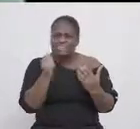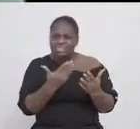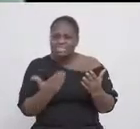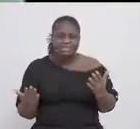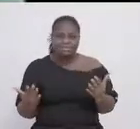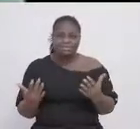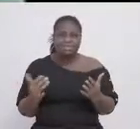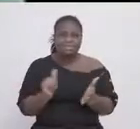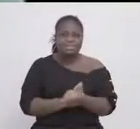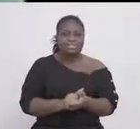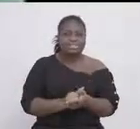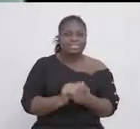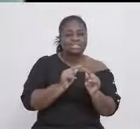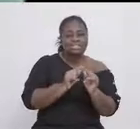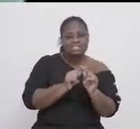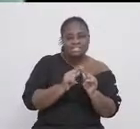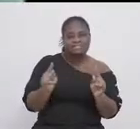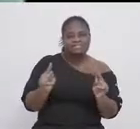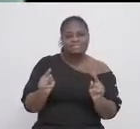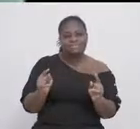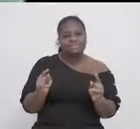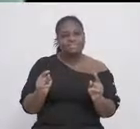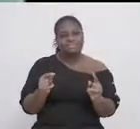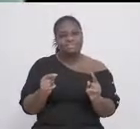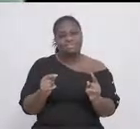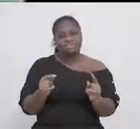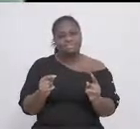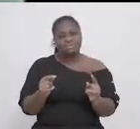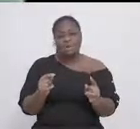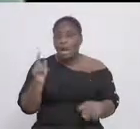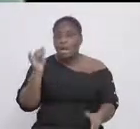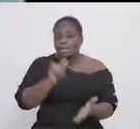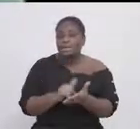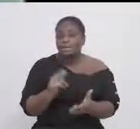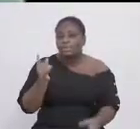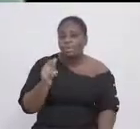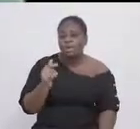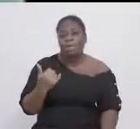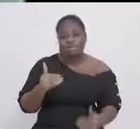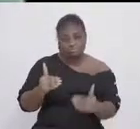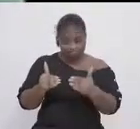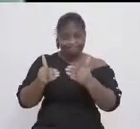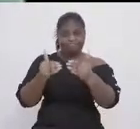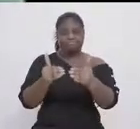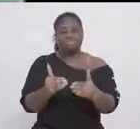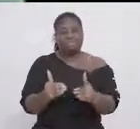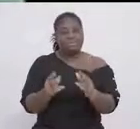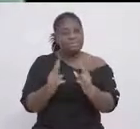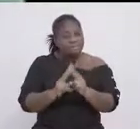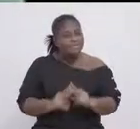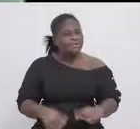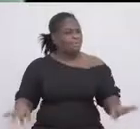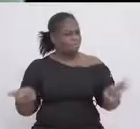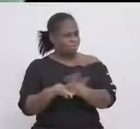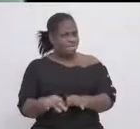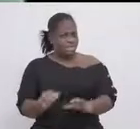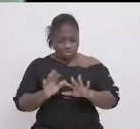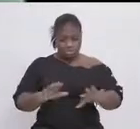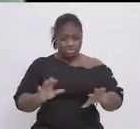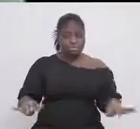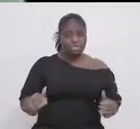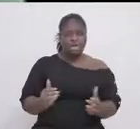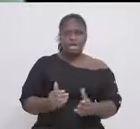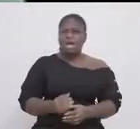our various schools, and that is where we should be heading to, because it's very vital, because now kids are so glued to